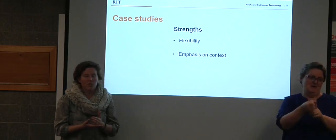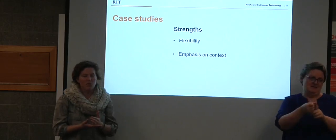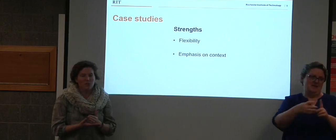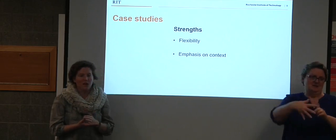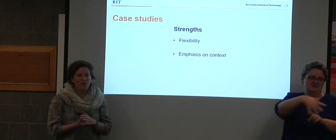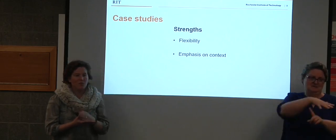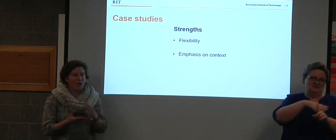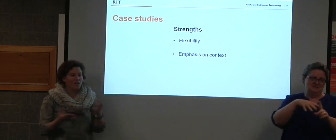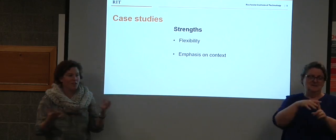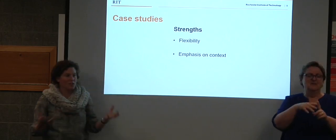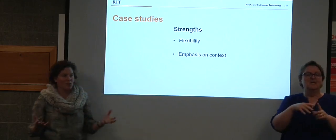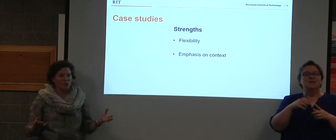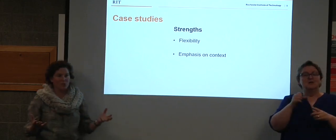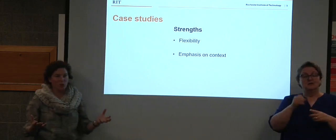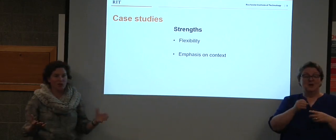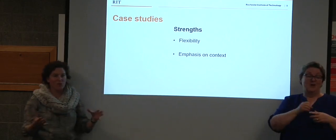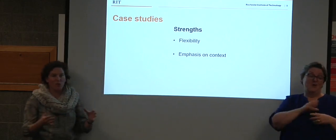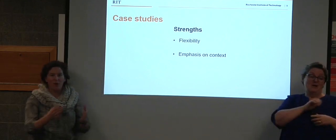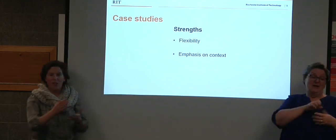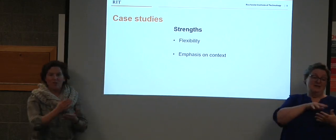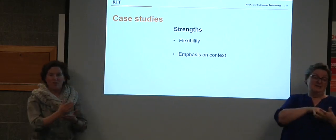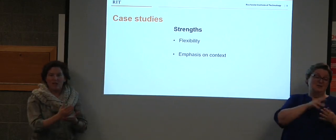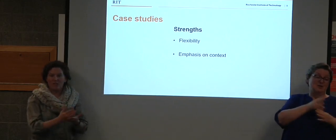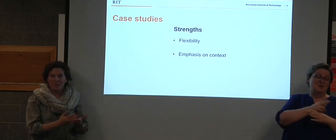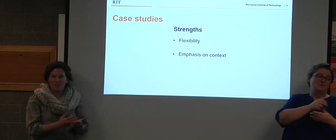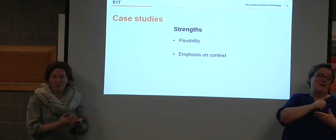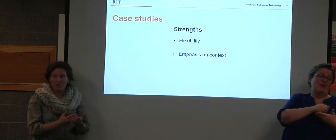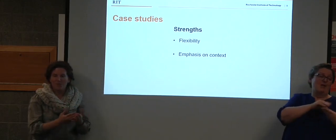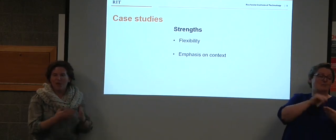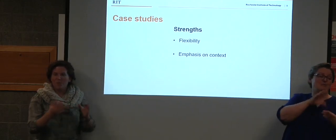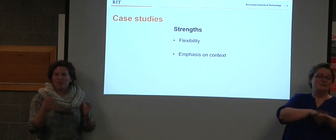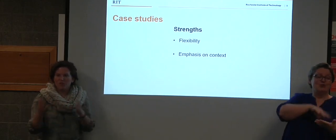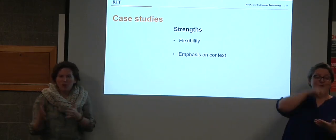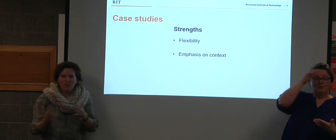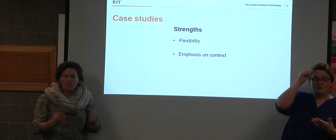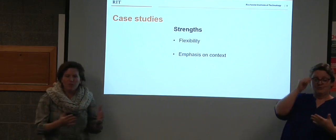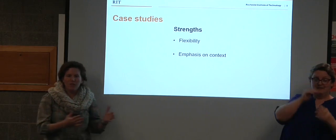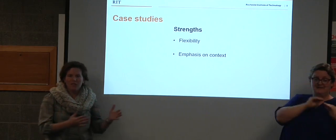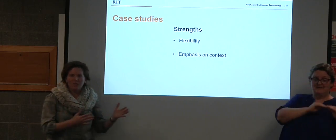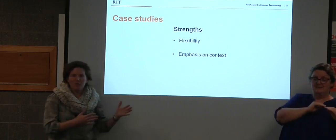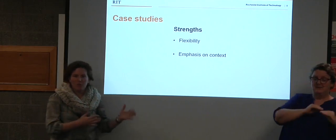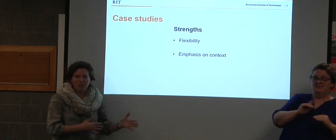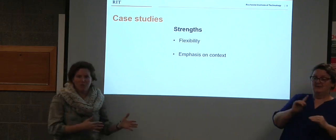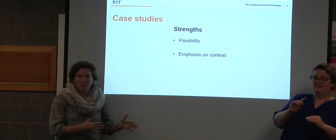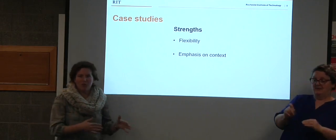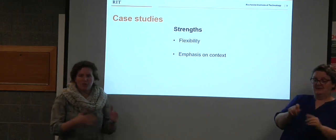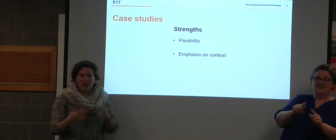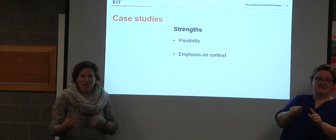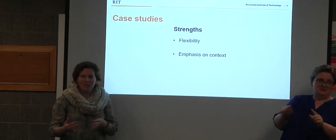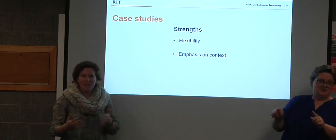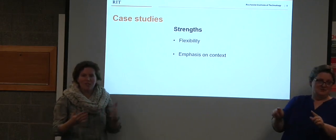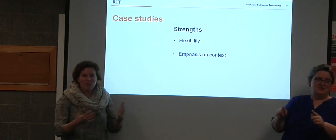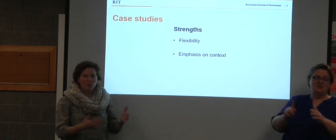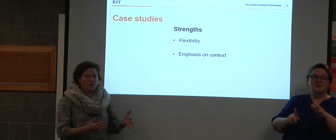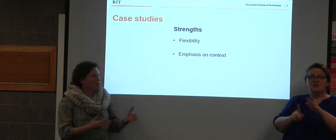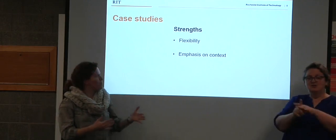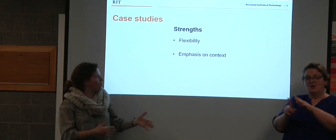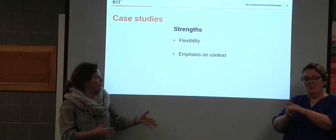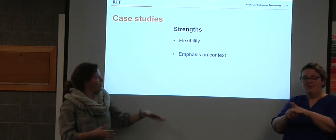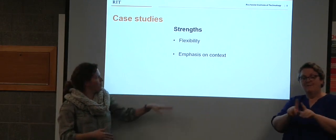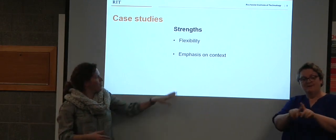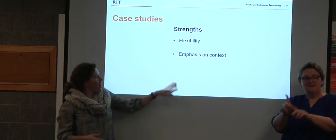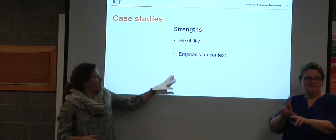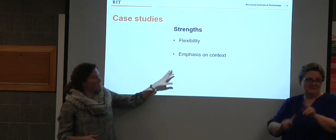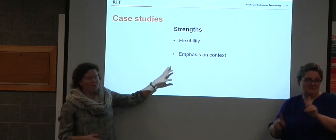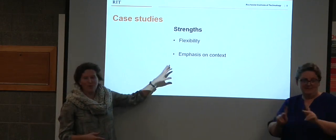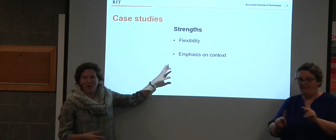teach students to become diagnosticians, right? So there's a set of symptoms, but they show up differently in different people, right? So context is really